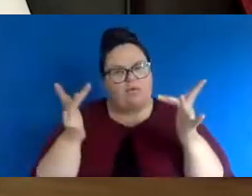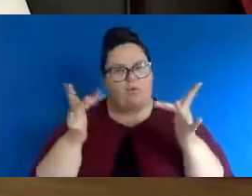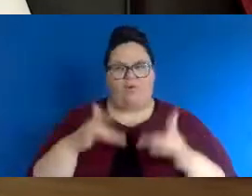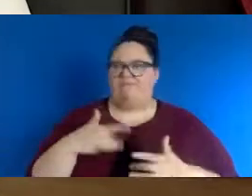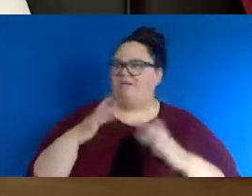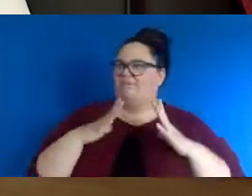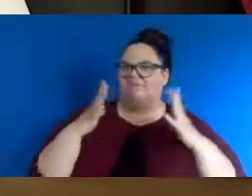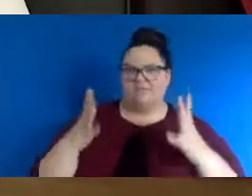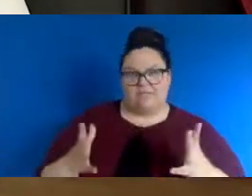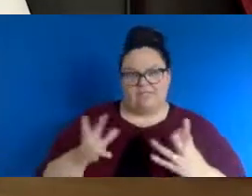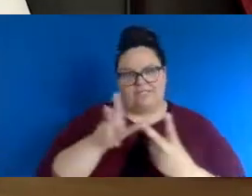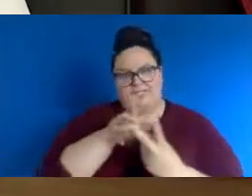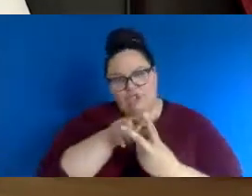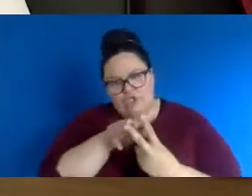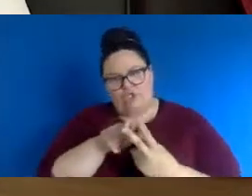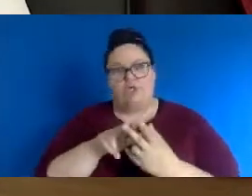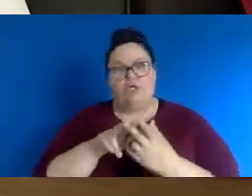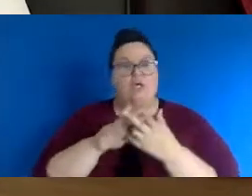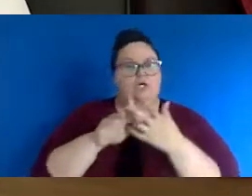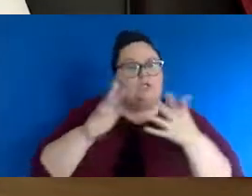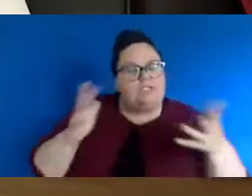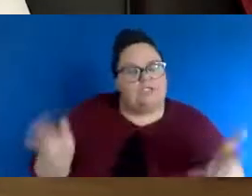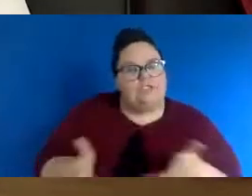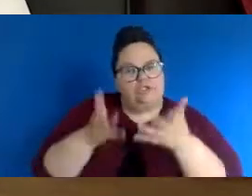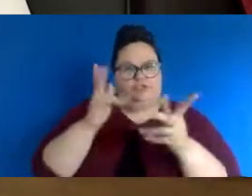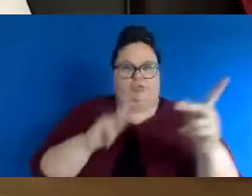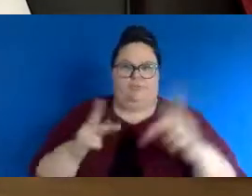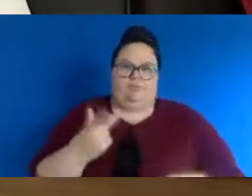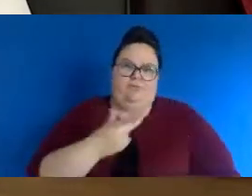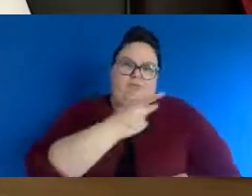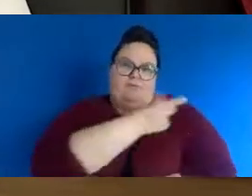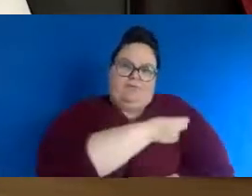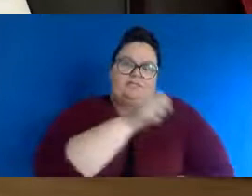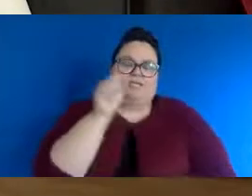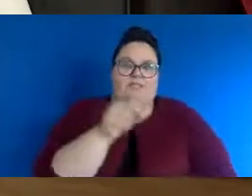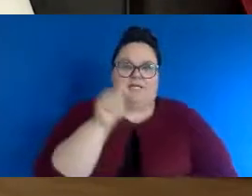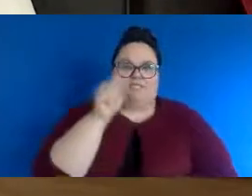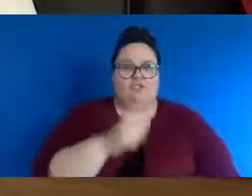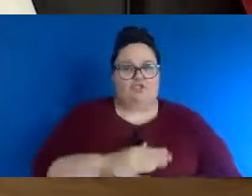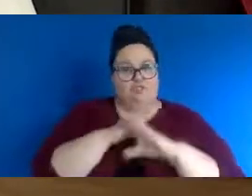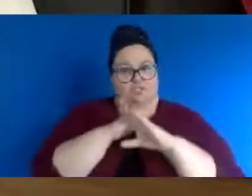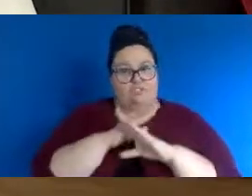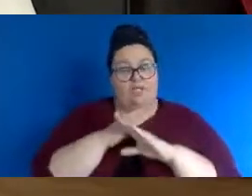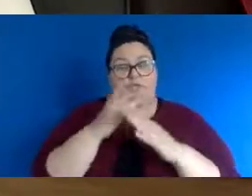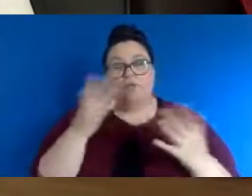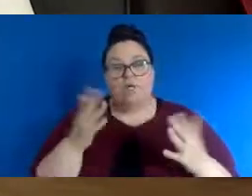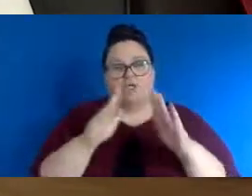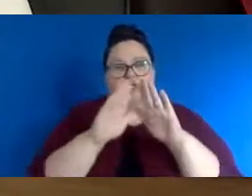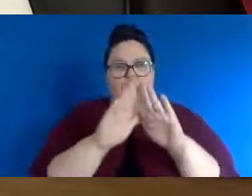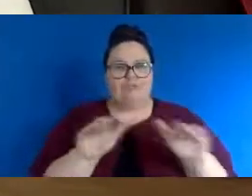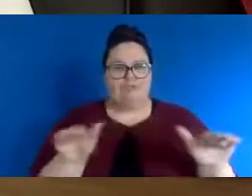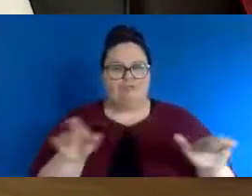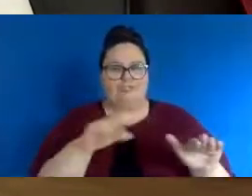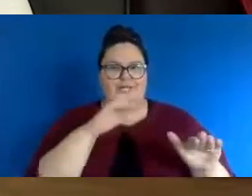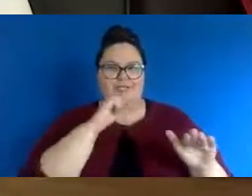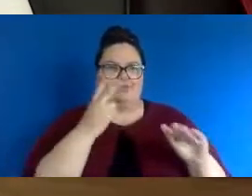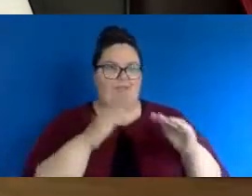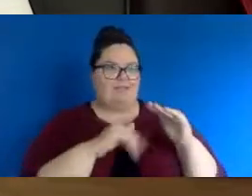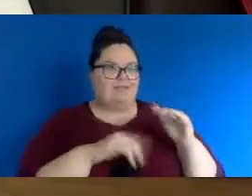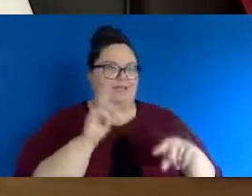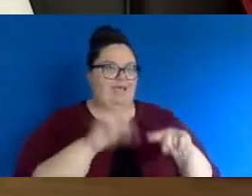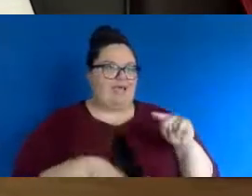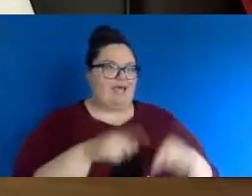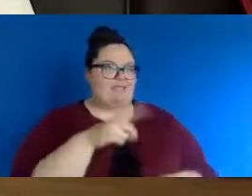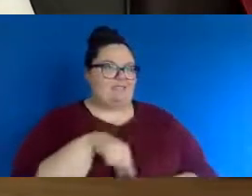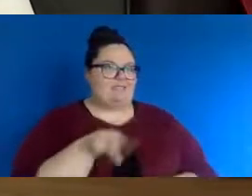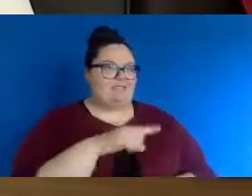we are encouraging as many people as possible to get vaccinated to protect the children who can't get vaccinated, obviously because of their age at this point